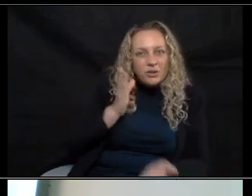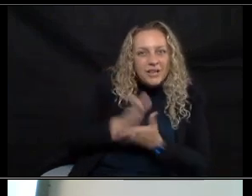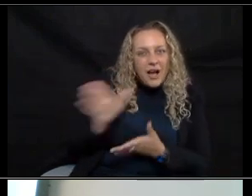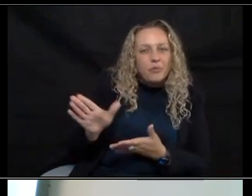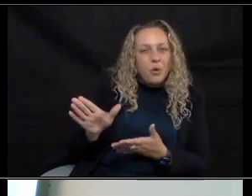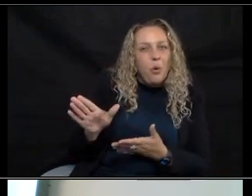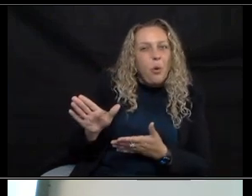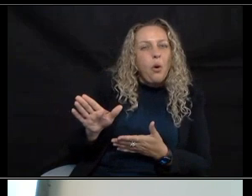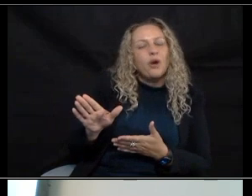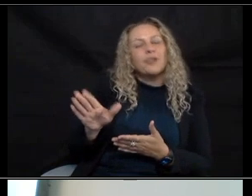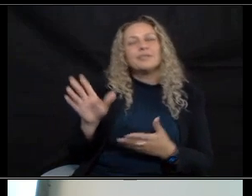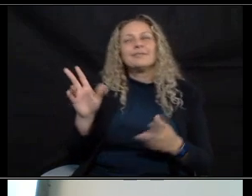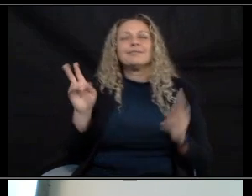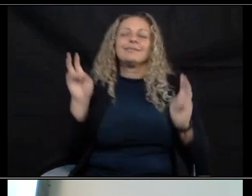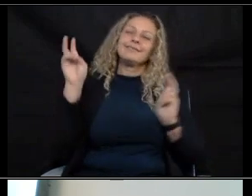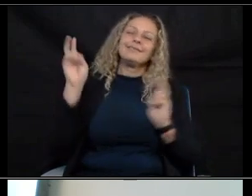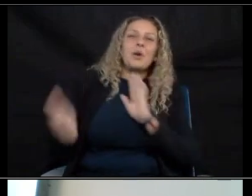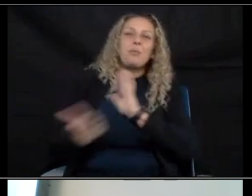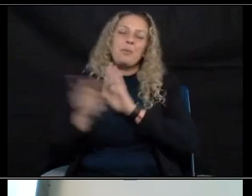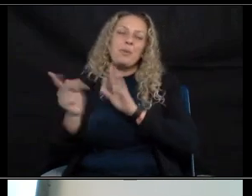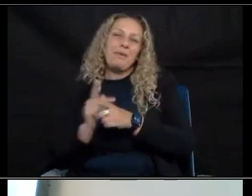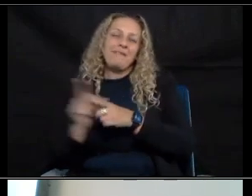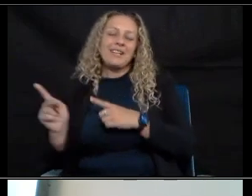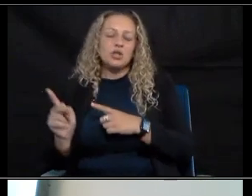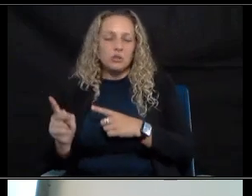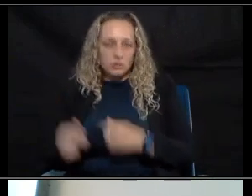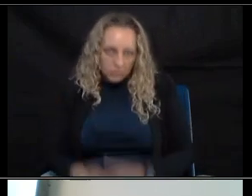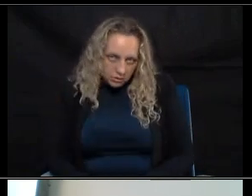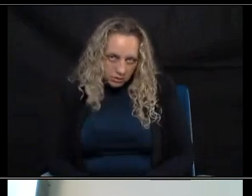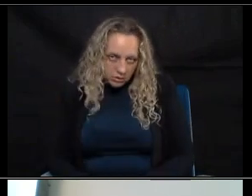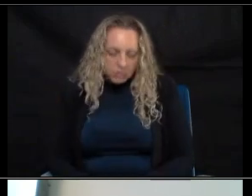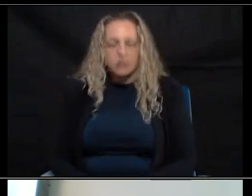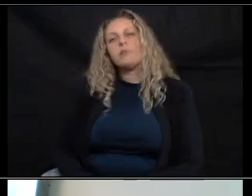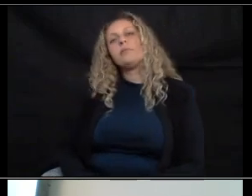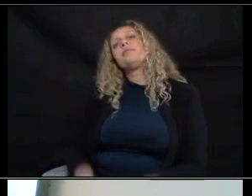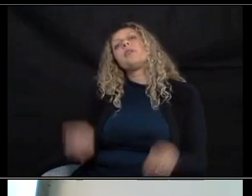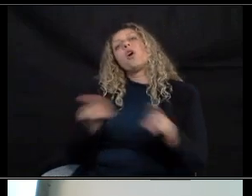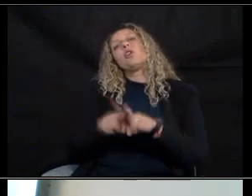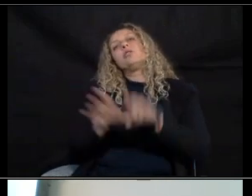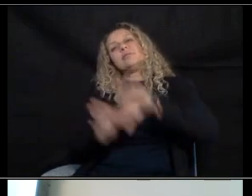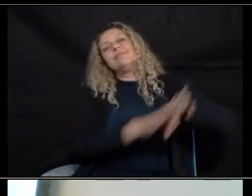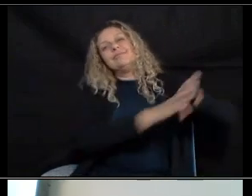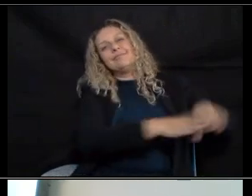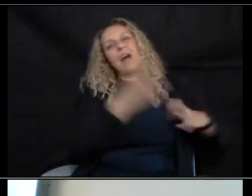chosen profession, one or the other. I would also want to bring forth,